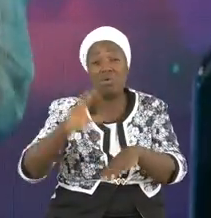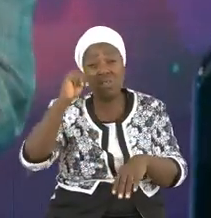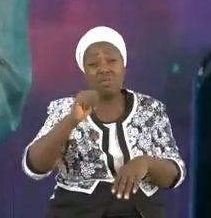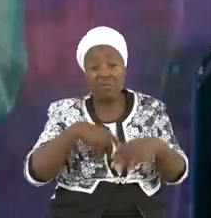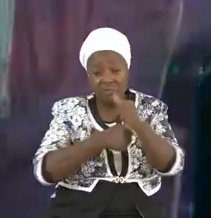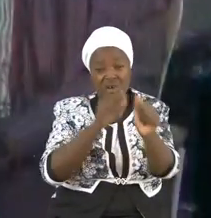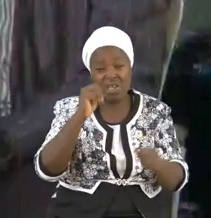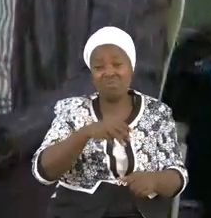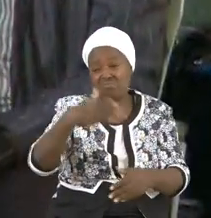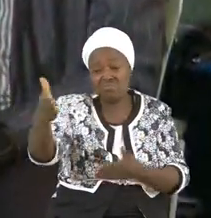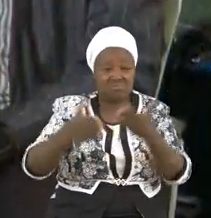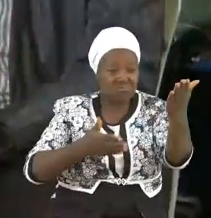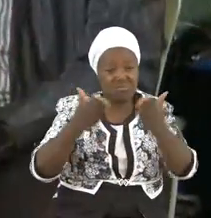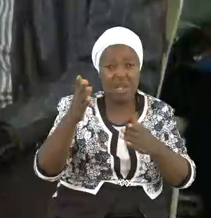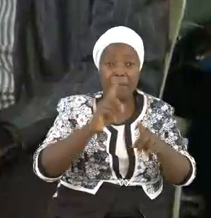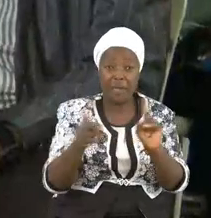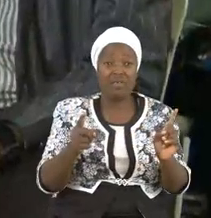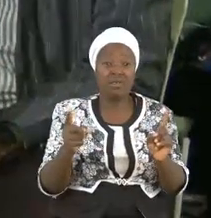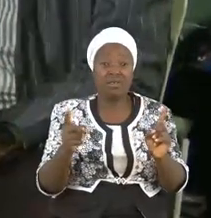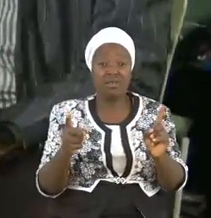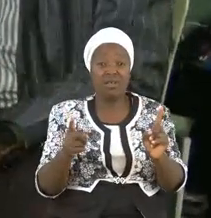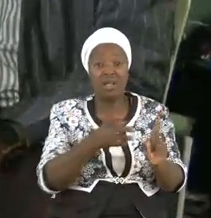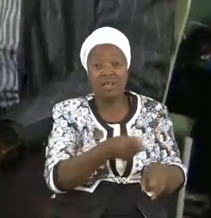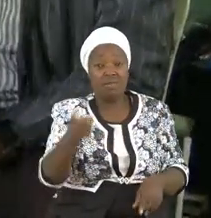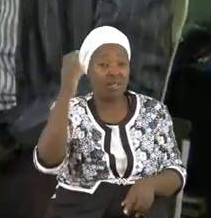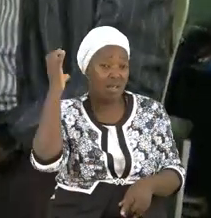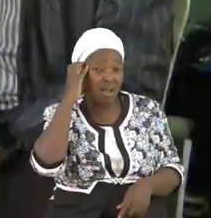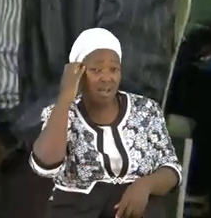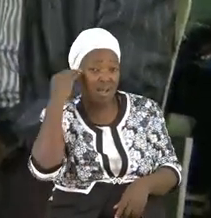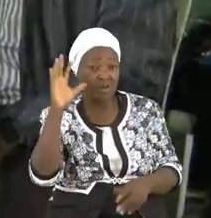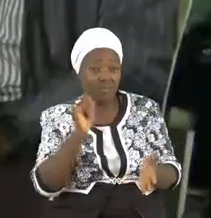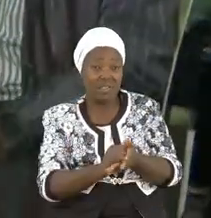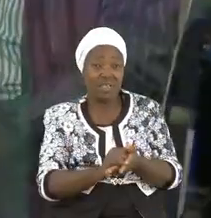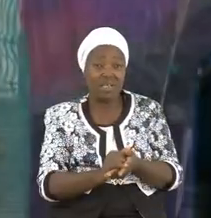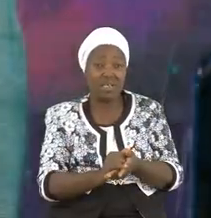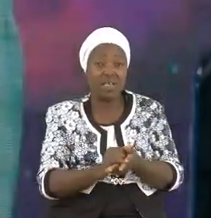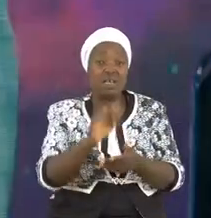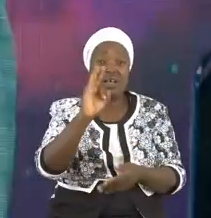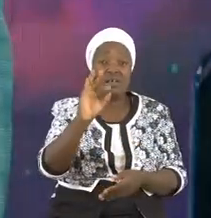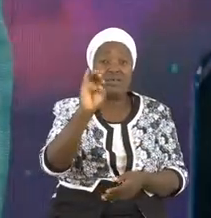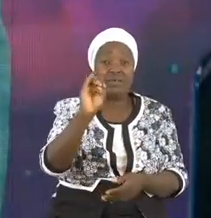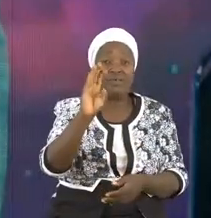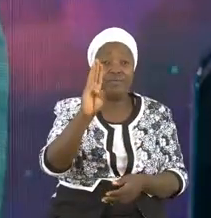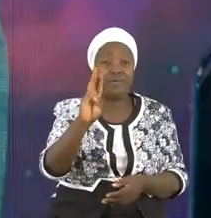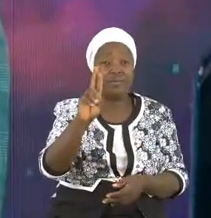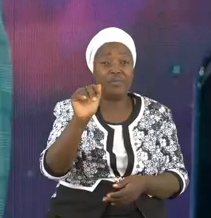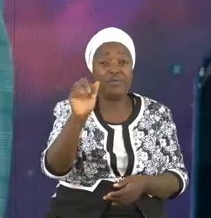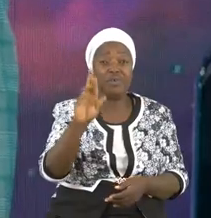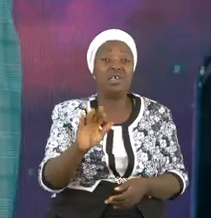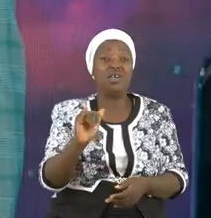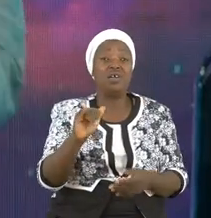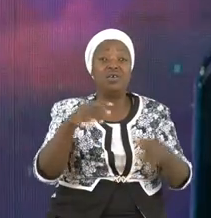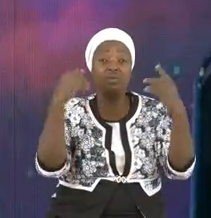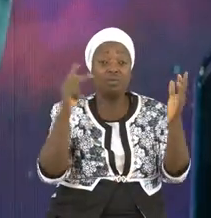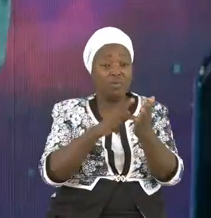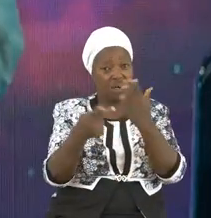they heard of that February crusade in Jalingo.